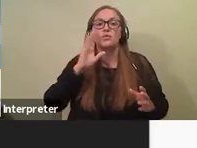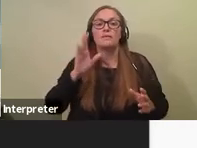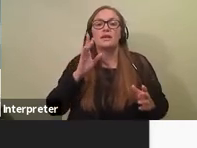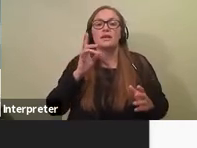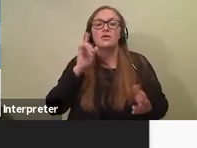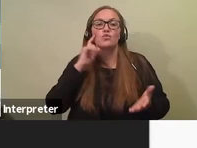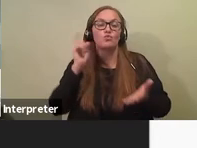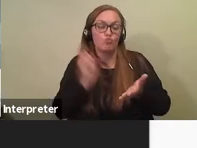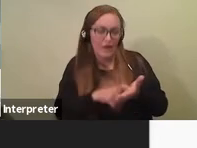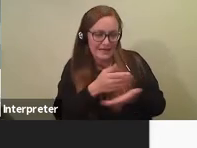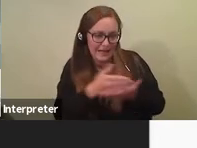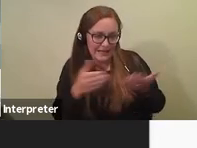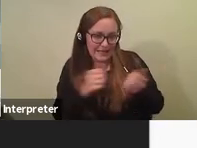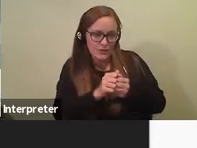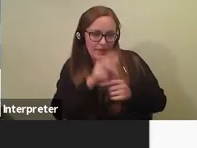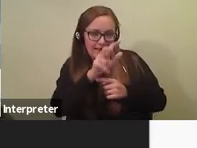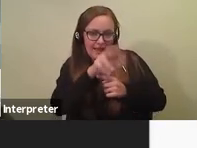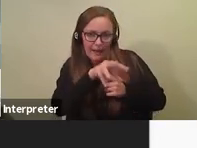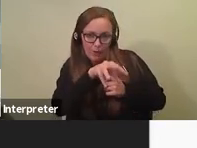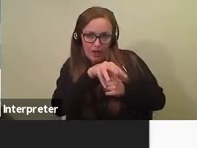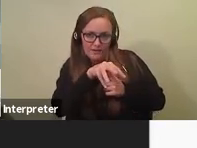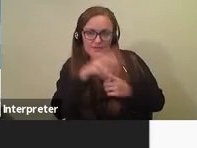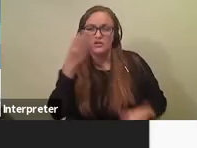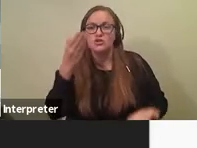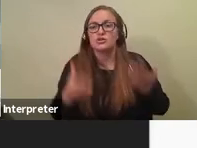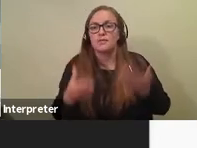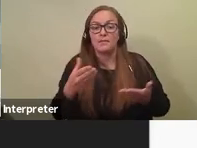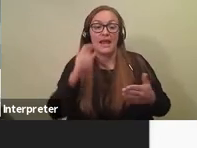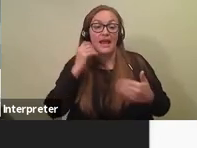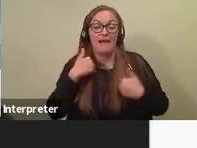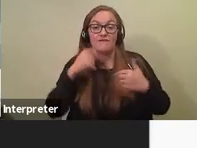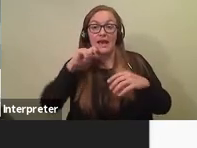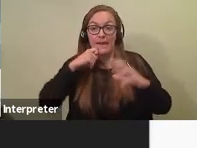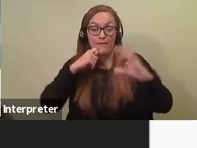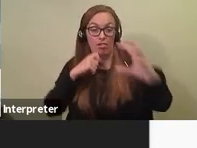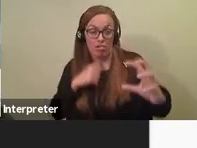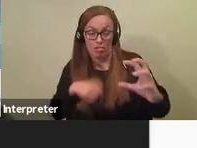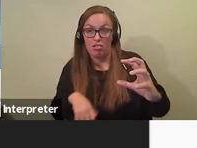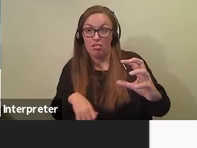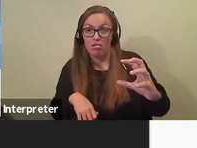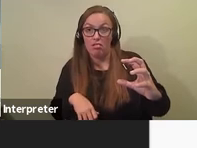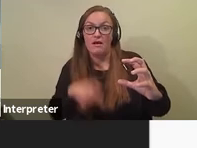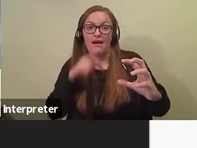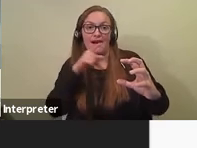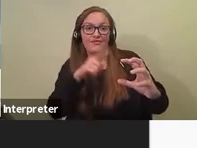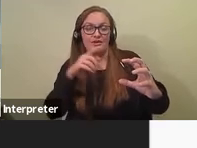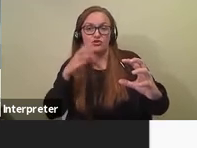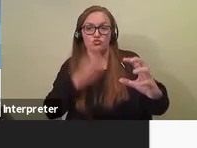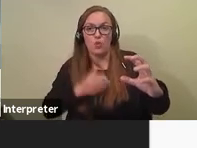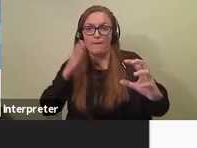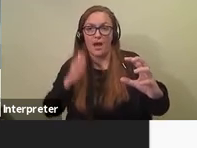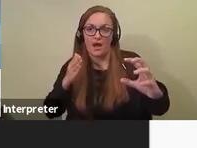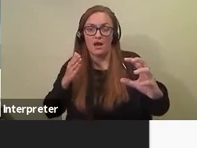recognize objects with a camera. So you might have like an apple in front of a camera, and in this scene, you want to use your